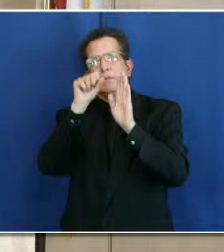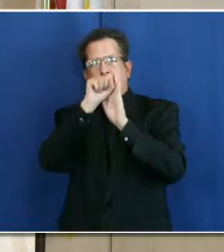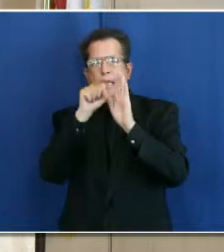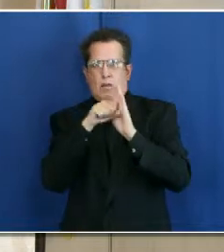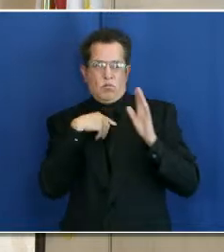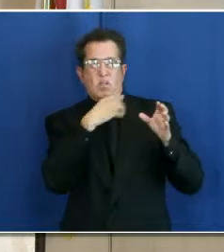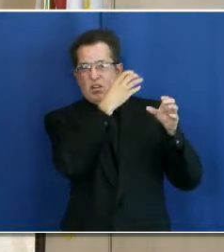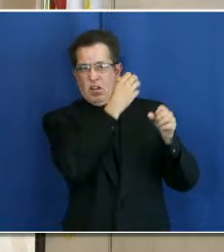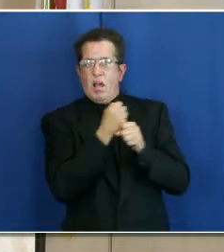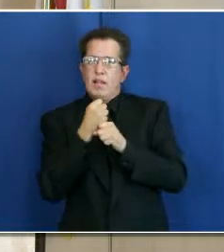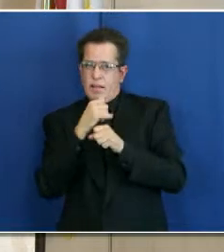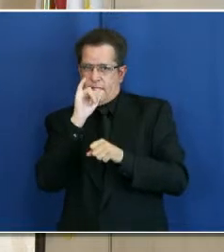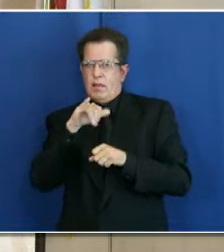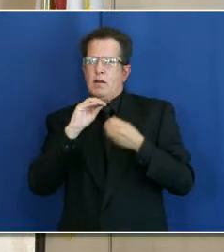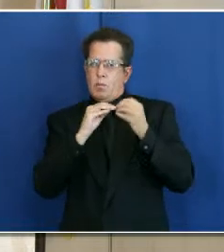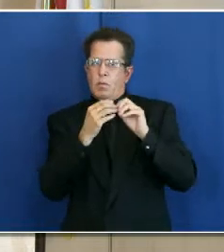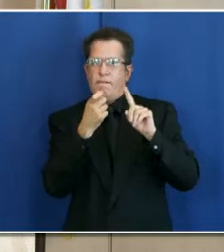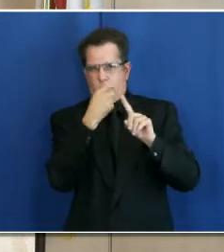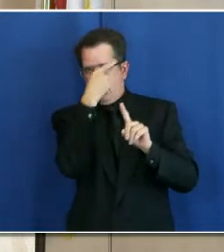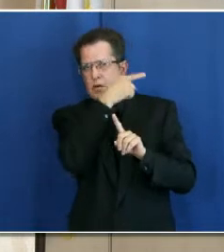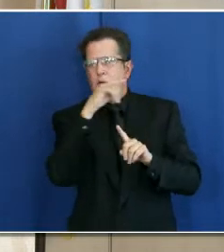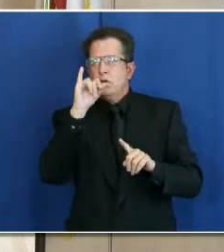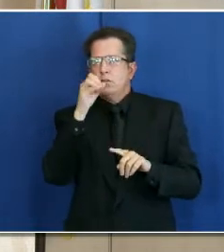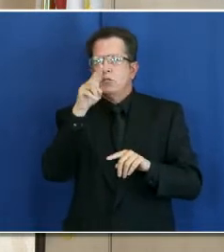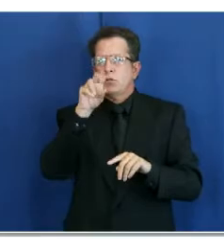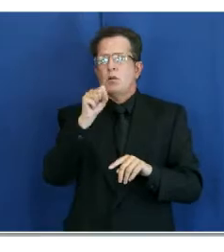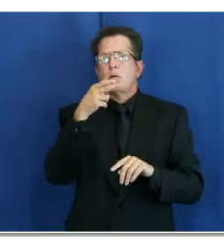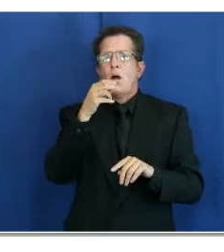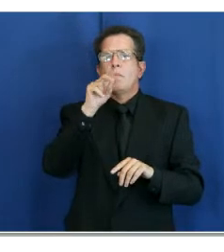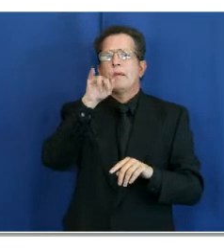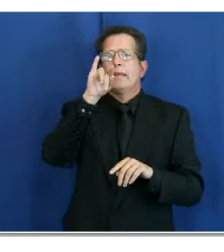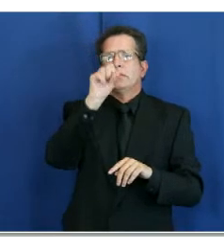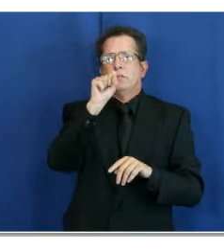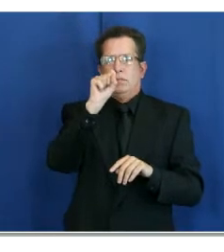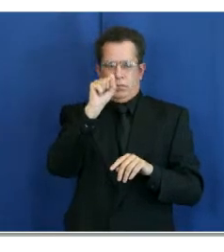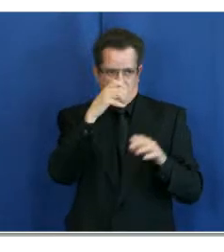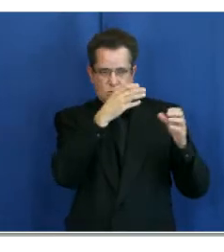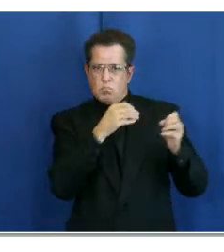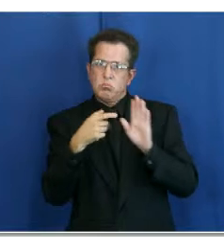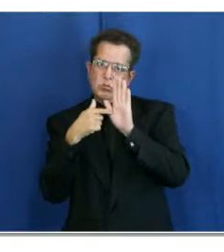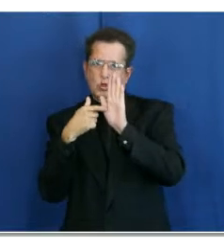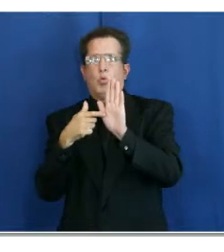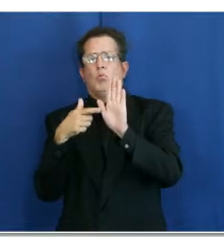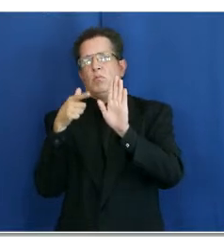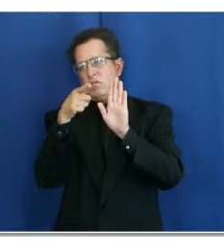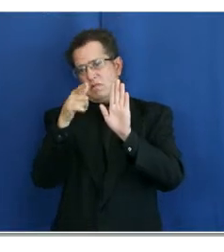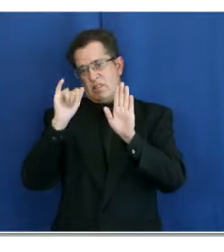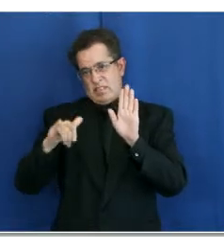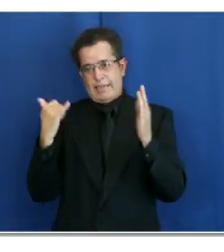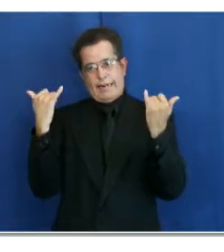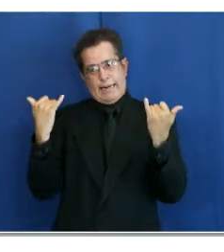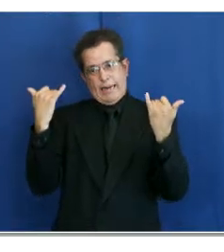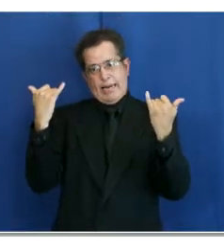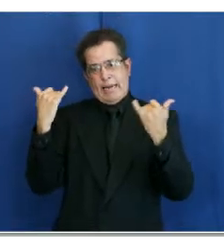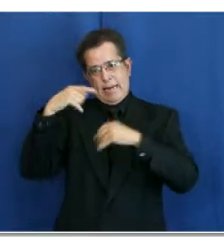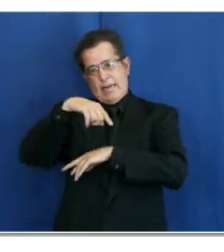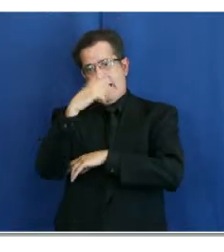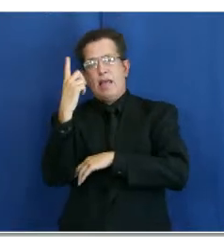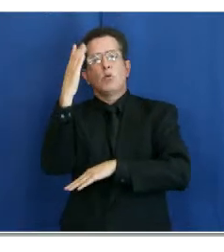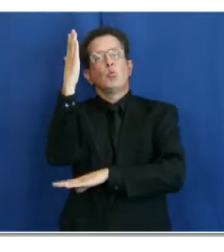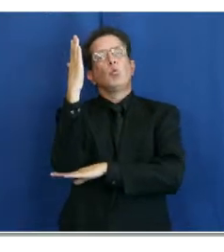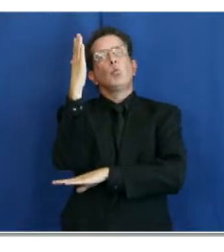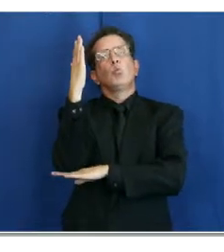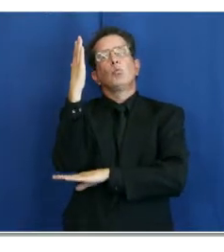on data that we pull from the Johns Hopkins dashboard and was obtained today approximately at